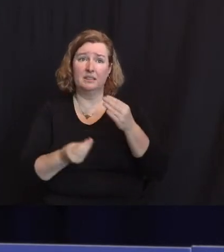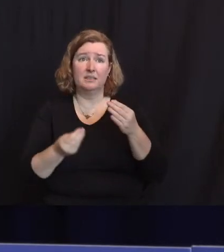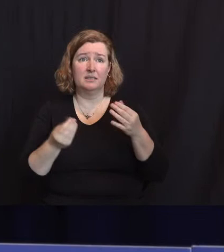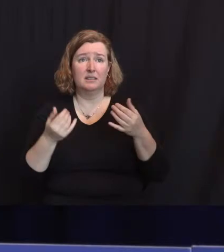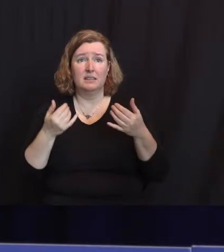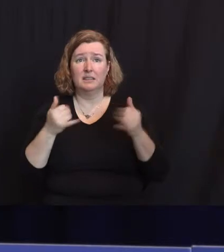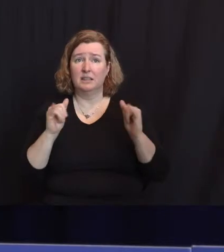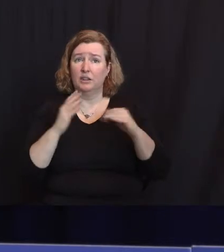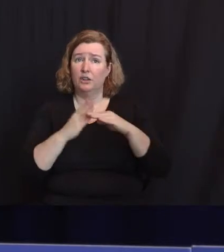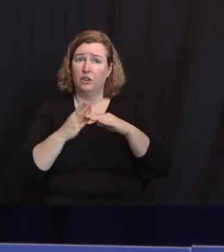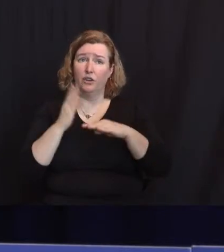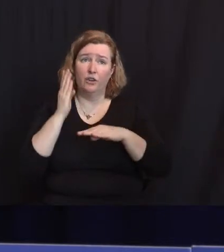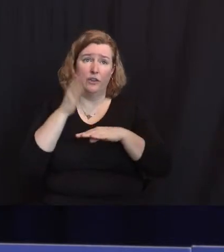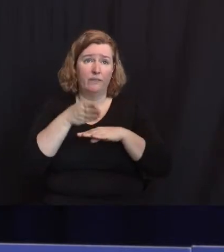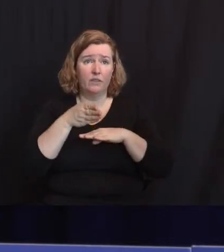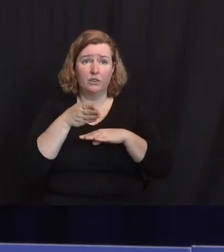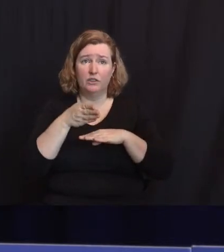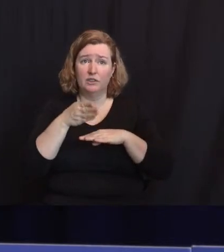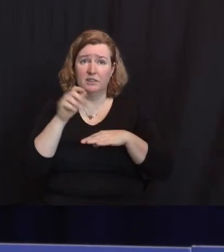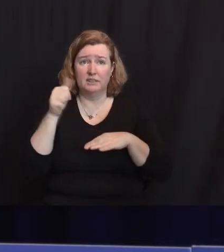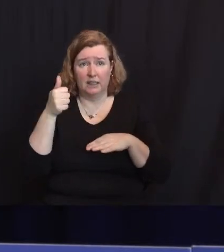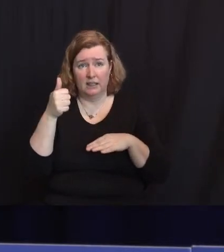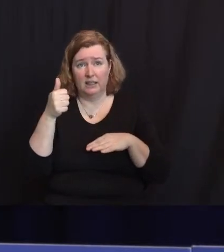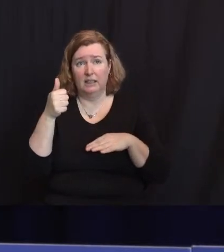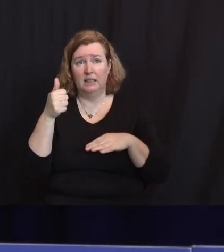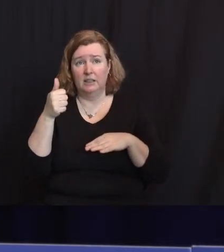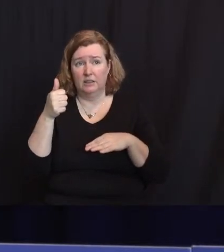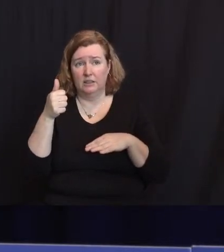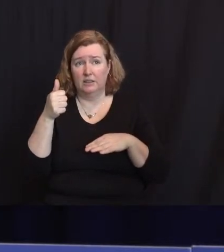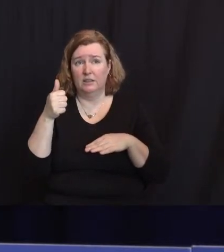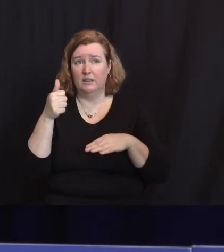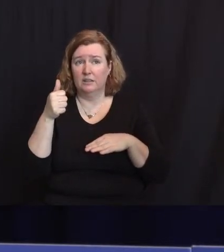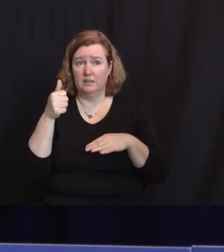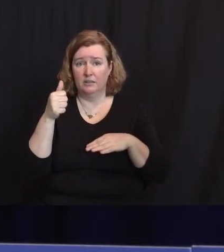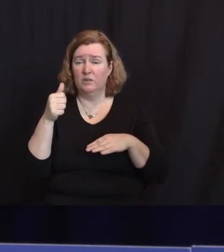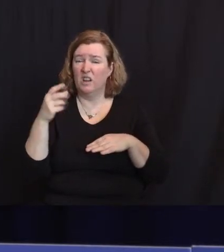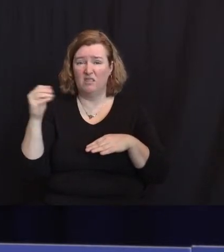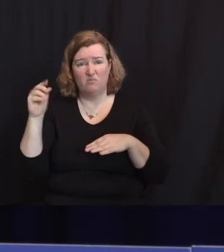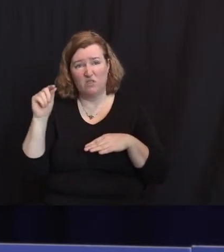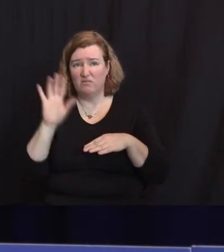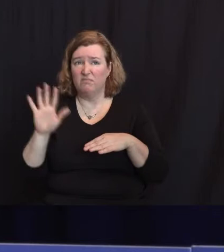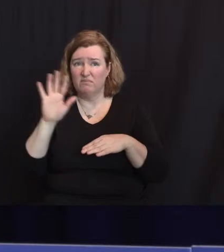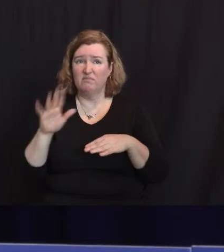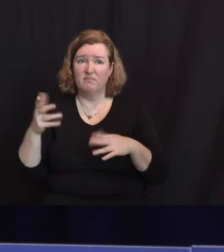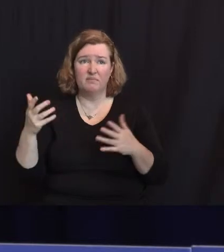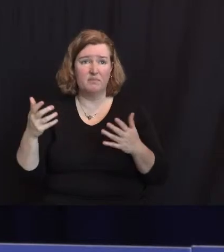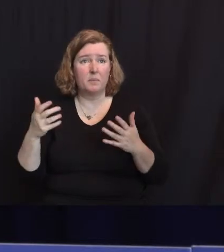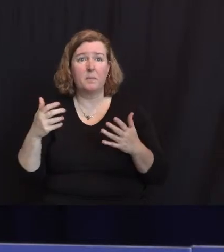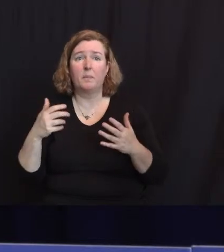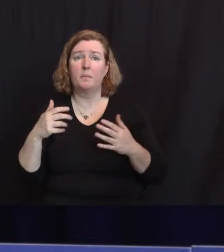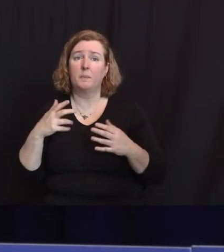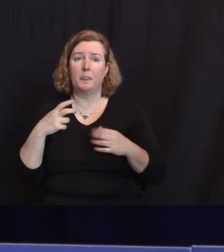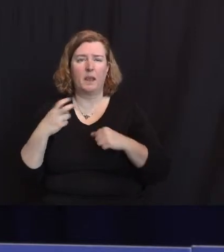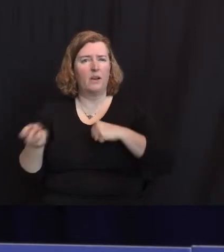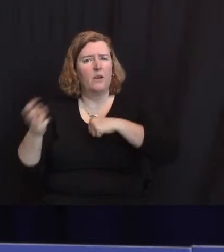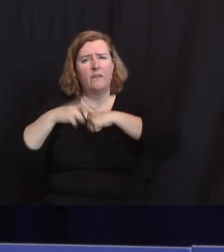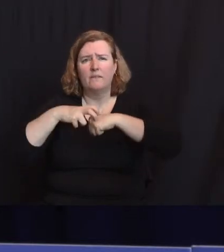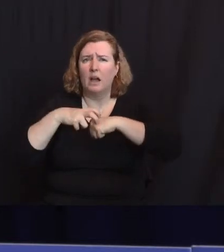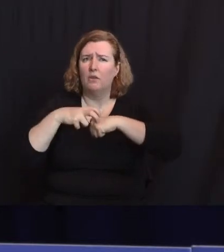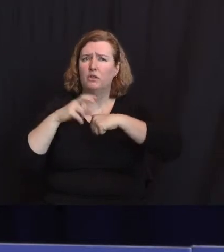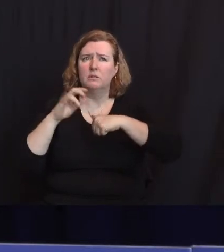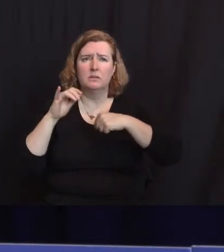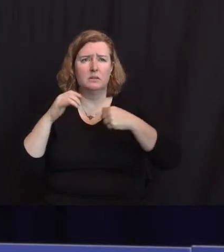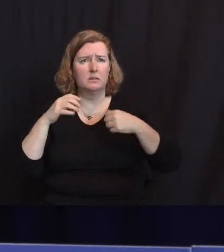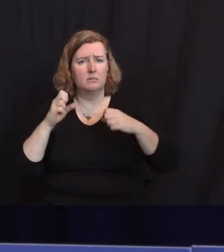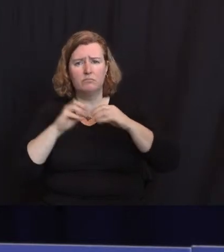digits. The statistics demonstrate that this virus is unrelenting, and we are still in the midst of this battle.